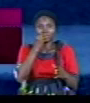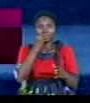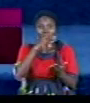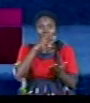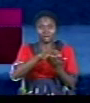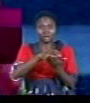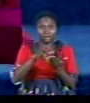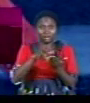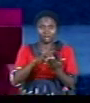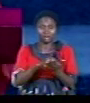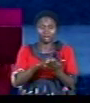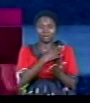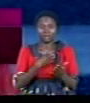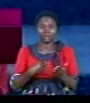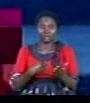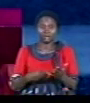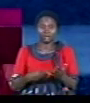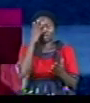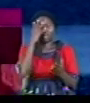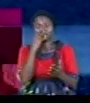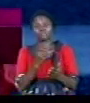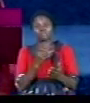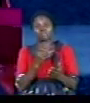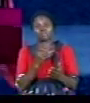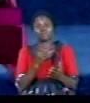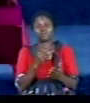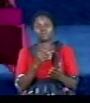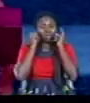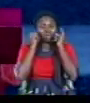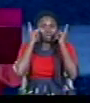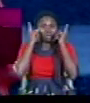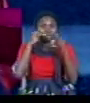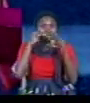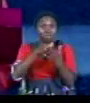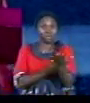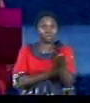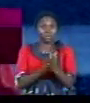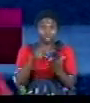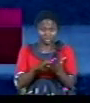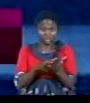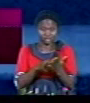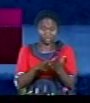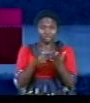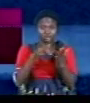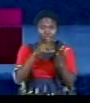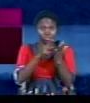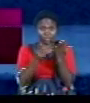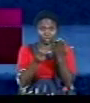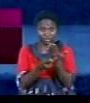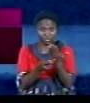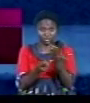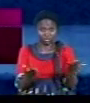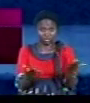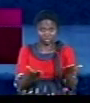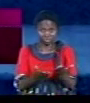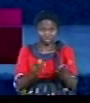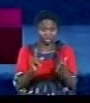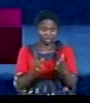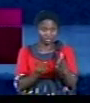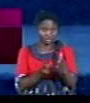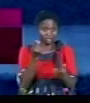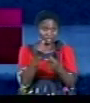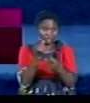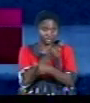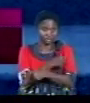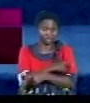morning, this particular day, this particular retreat, the first day being Thursday. I was